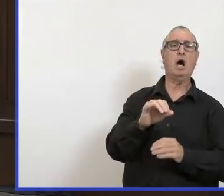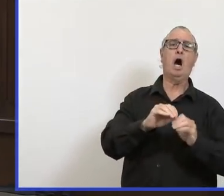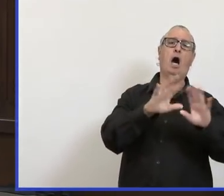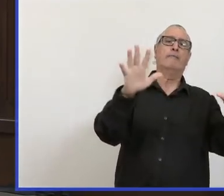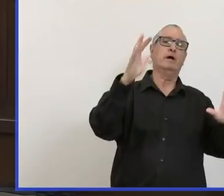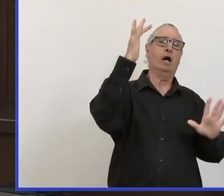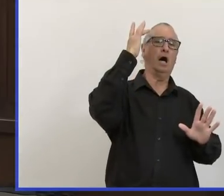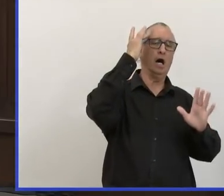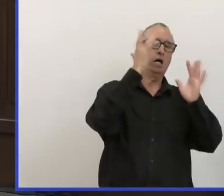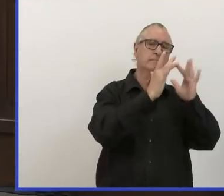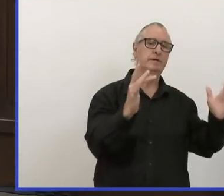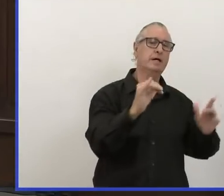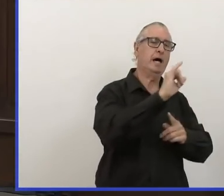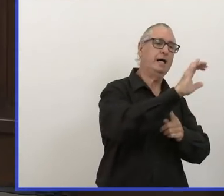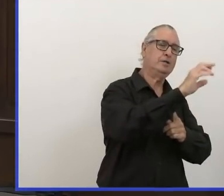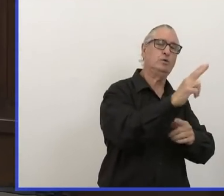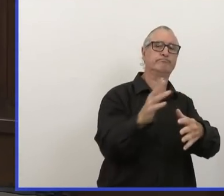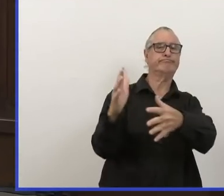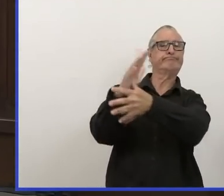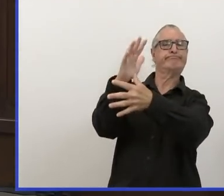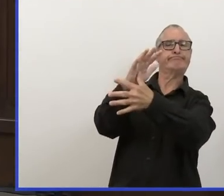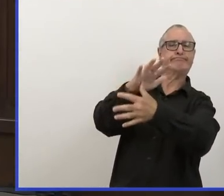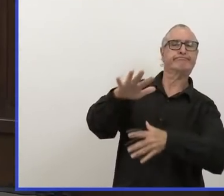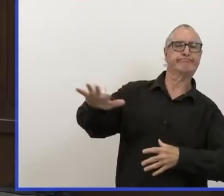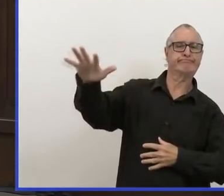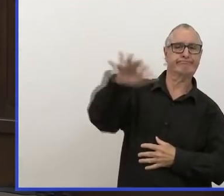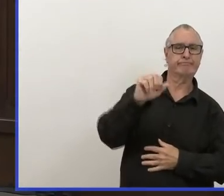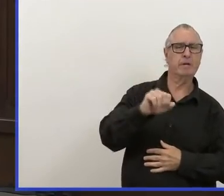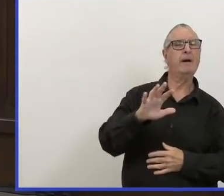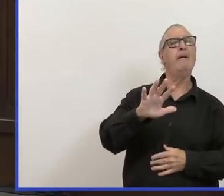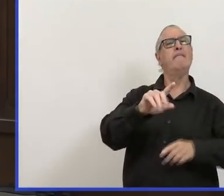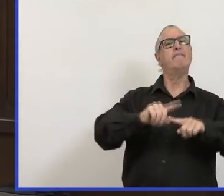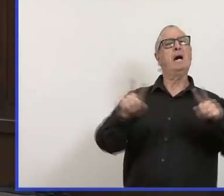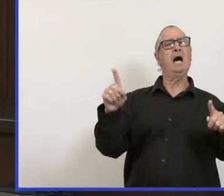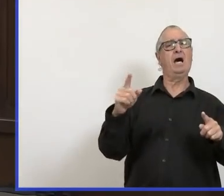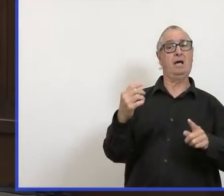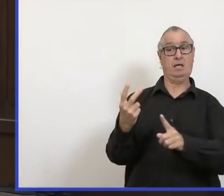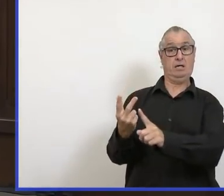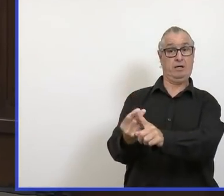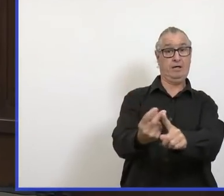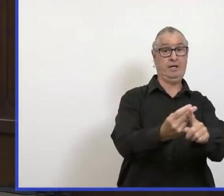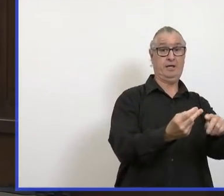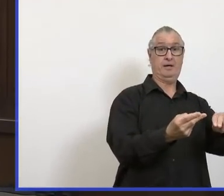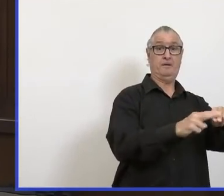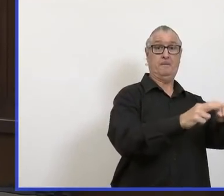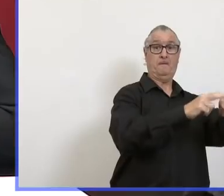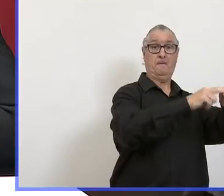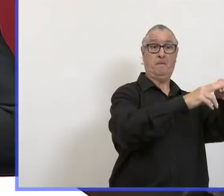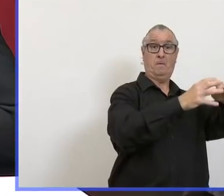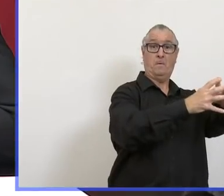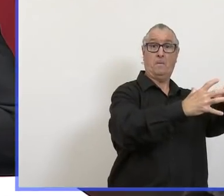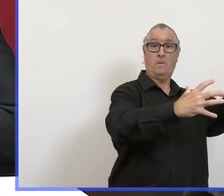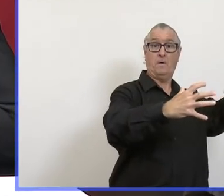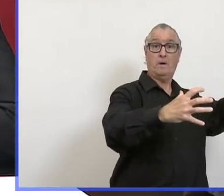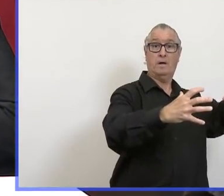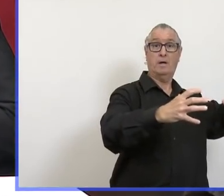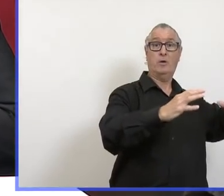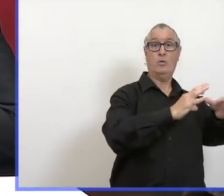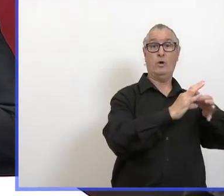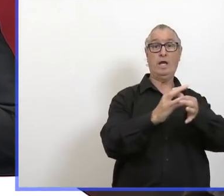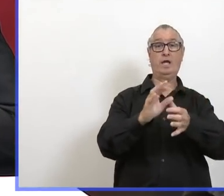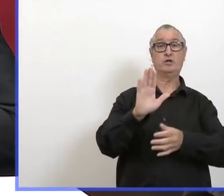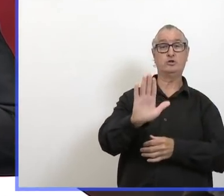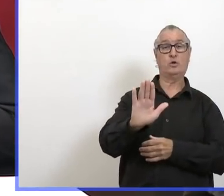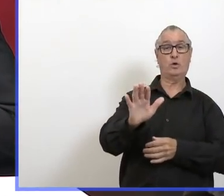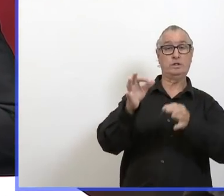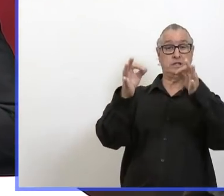is the biggest factor. But does the increasing number of vaccinations play into that as well? Yeah, for sure it does. The